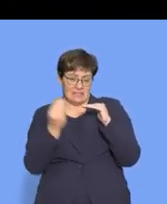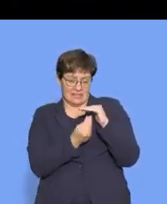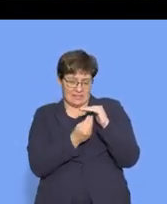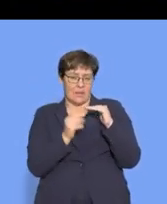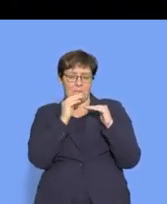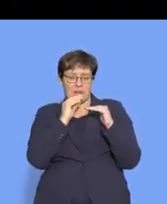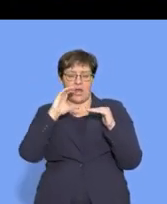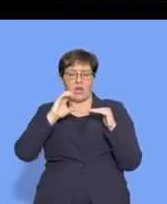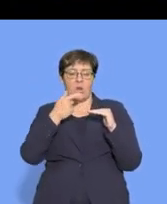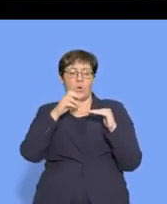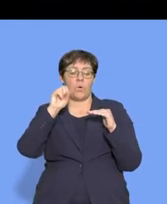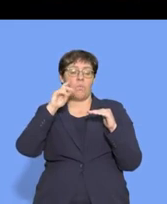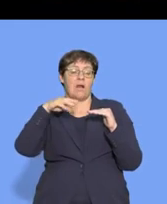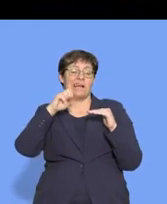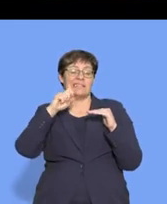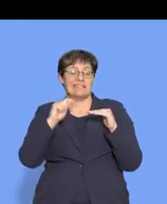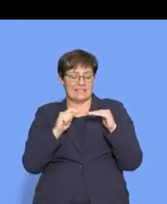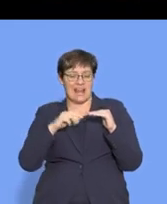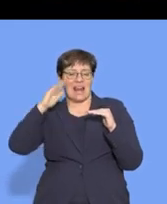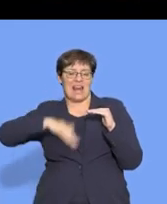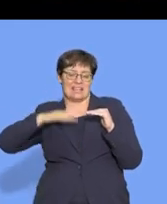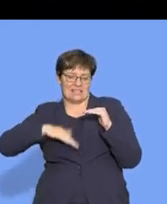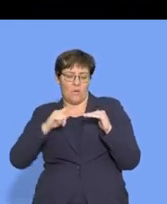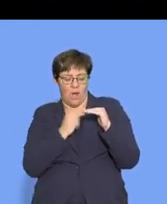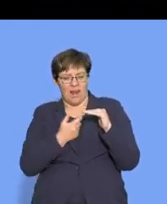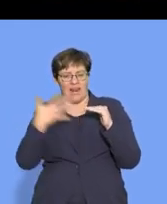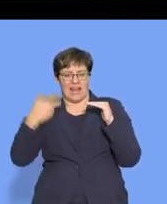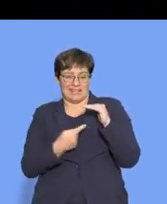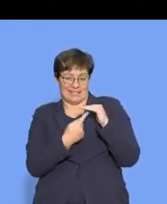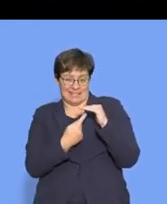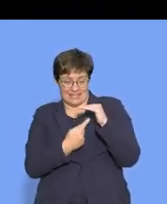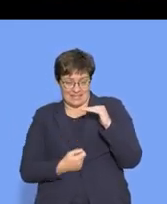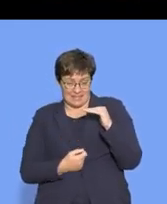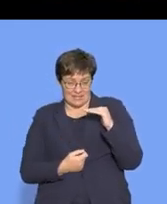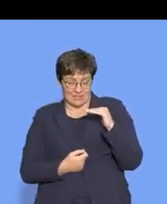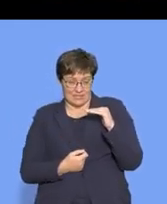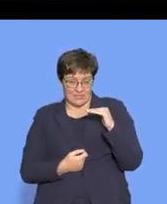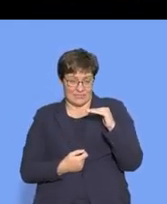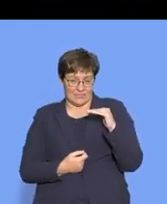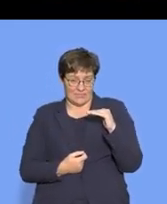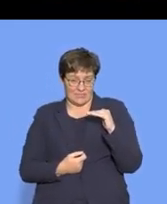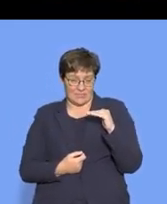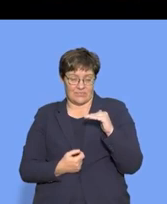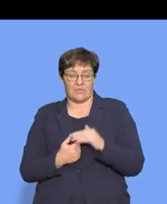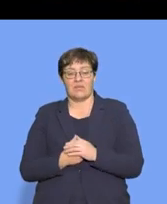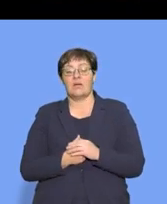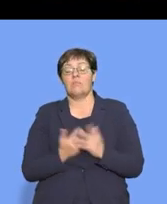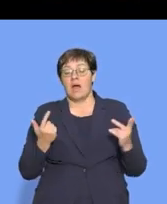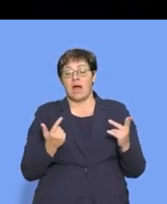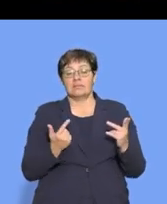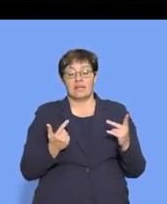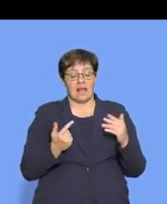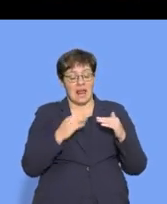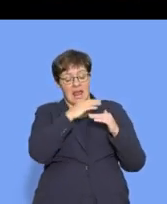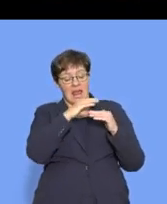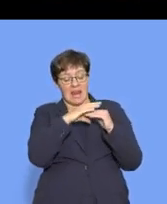actually has less chloroplasts, which gives it that much, much lighter color. But all parts